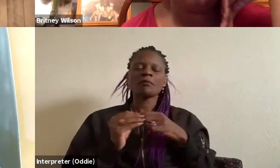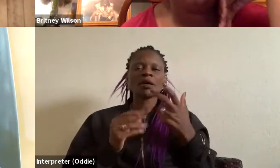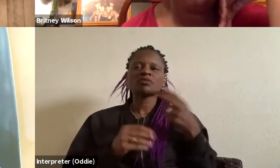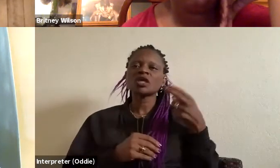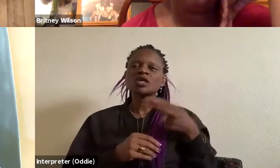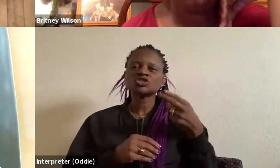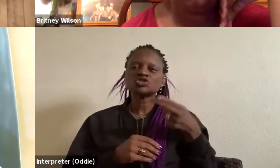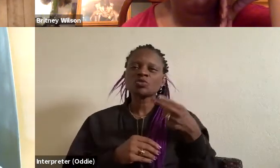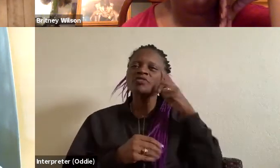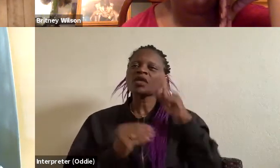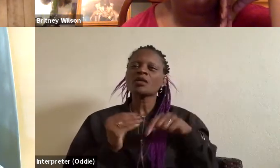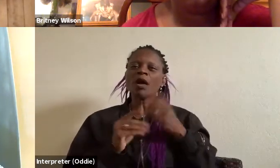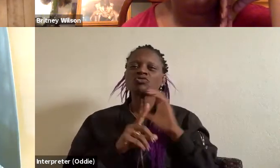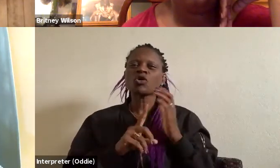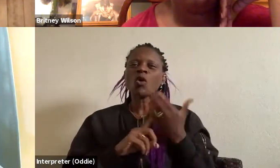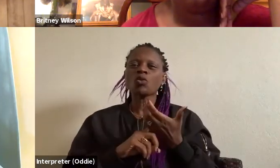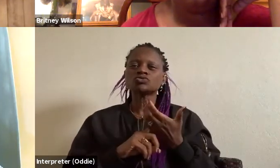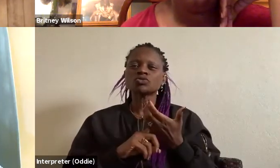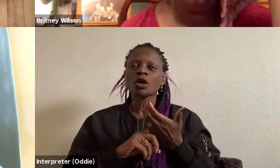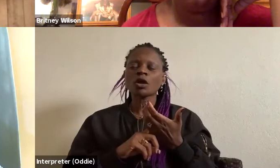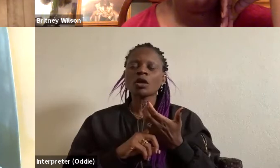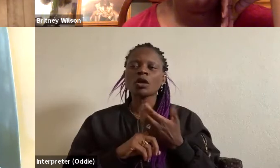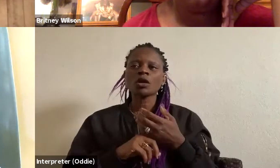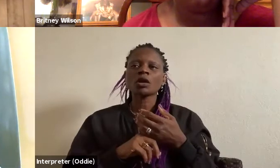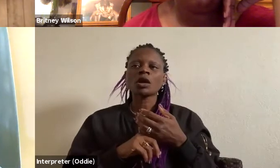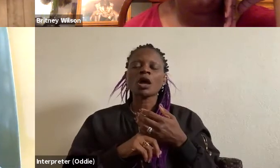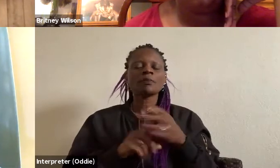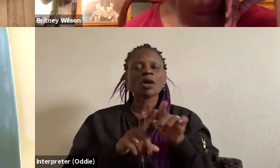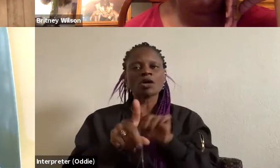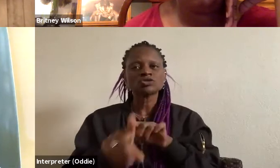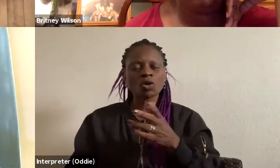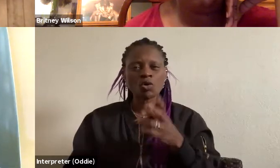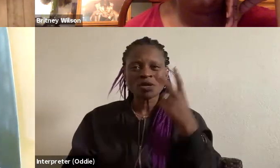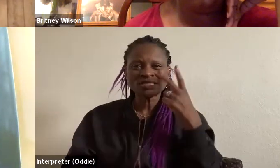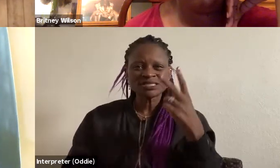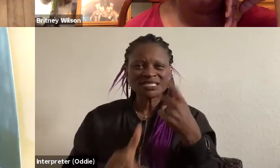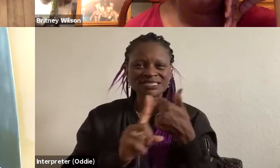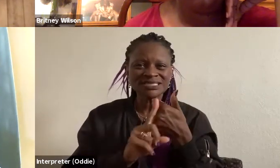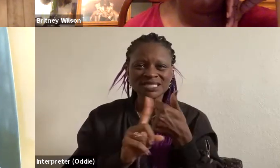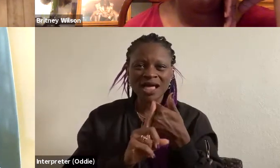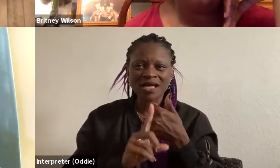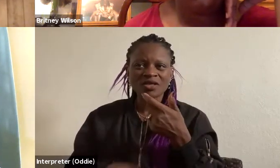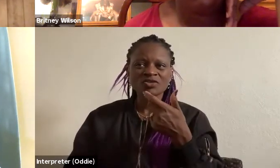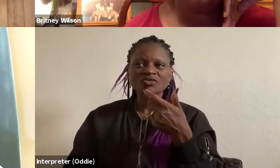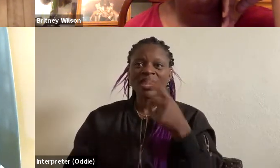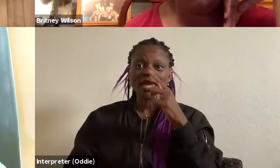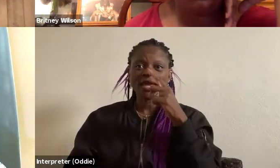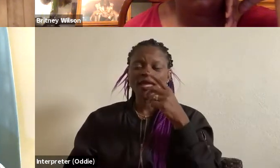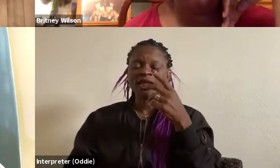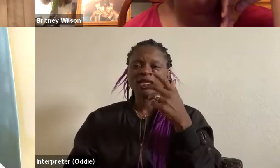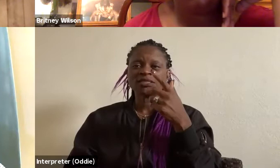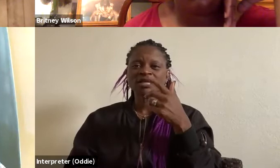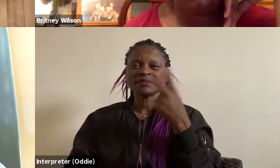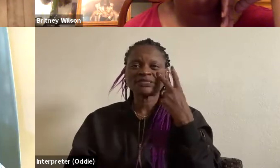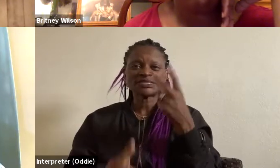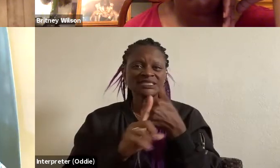you know, culture, but also we don't see ourselves even in Black publications specifically. Like, when my